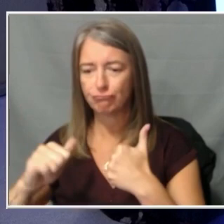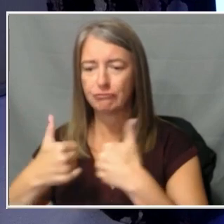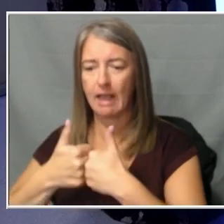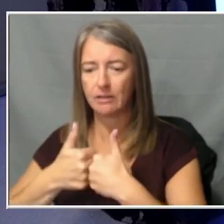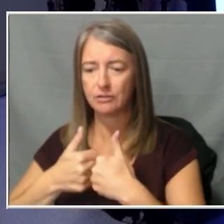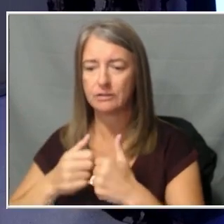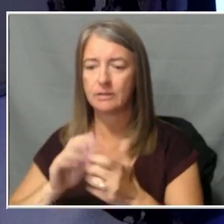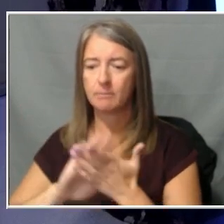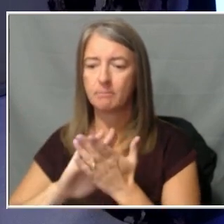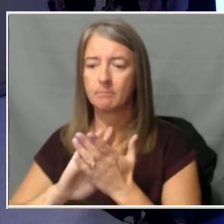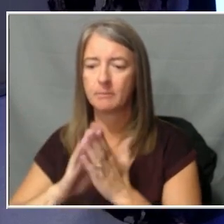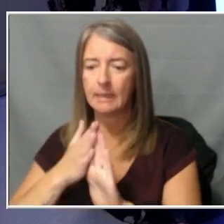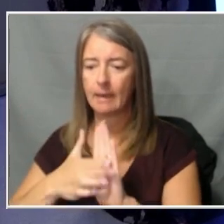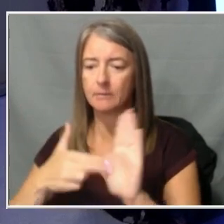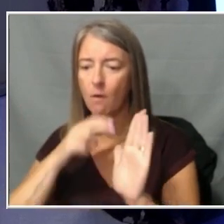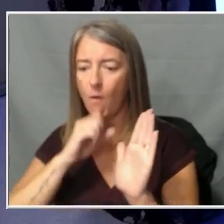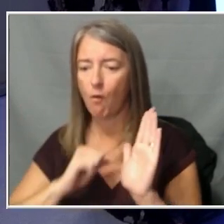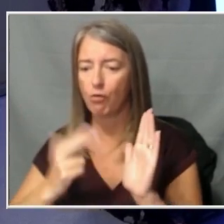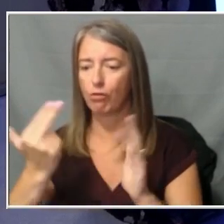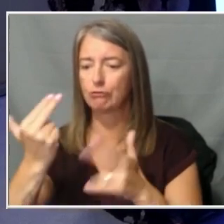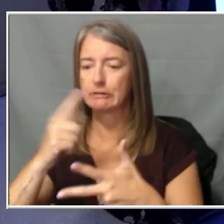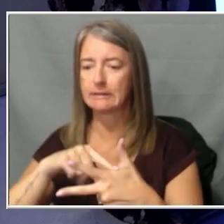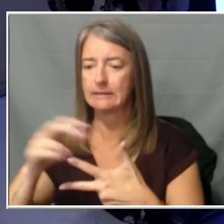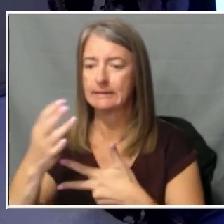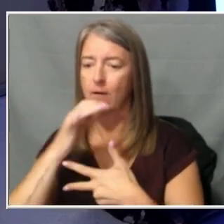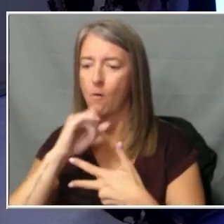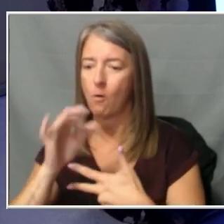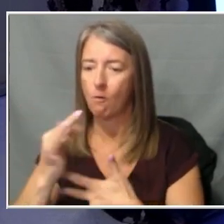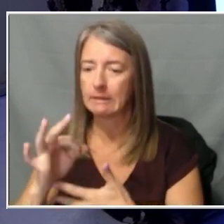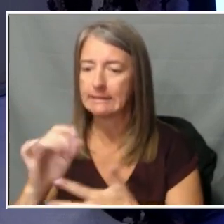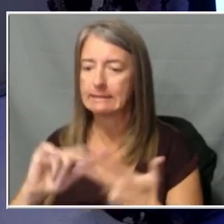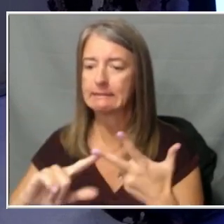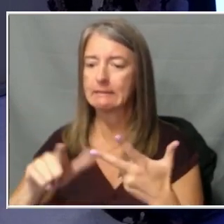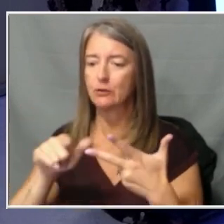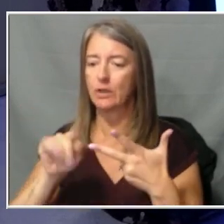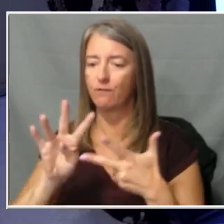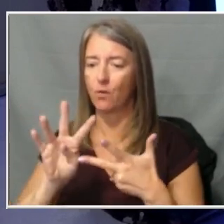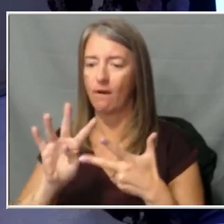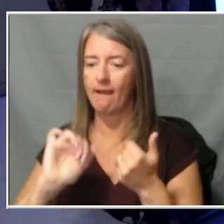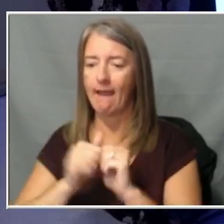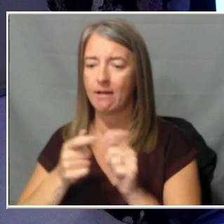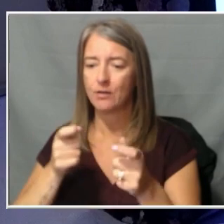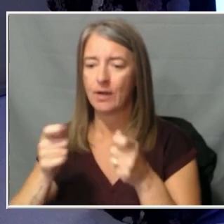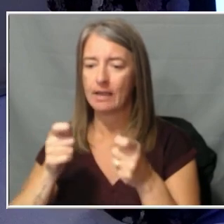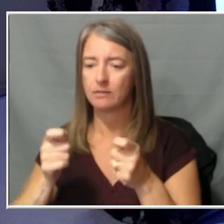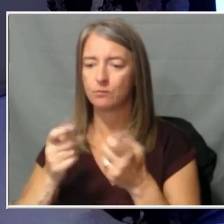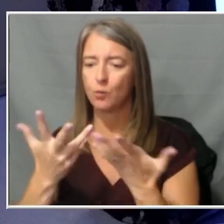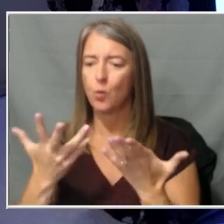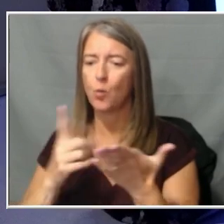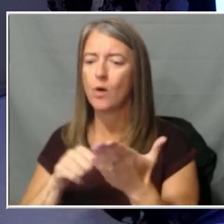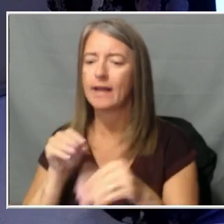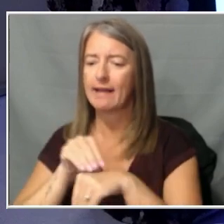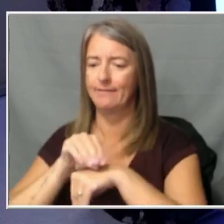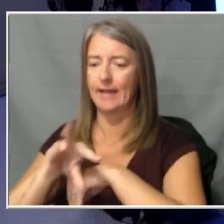being diagnosed at 13 and then back at 19 and now at 24? How have you handled that? What advice might you have for